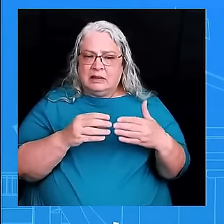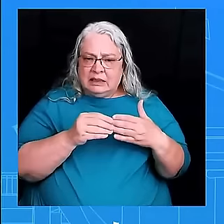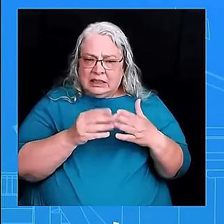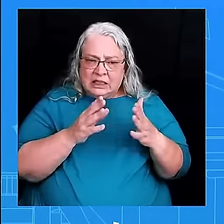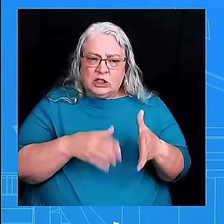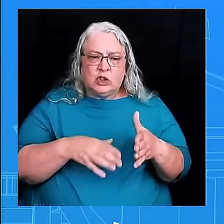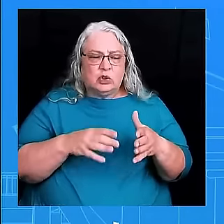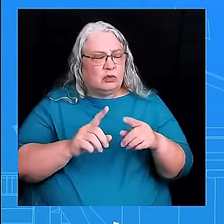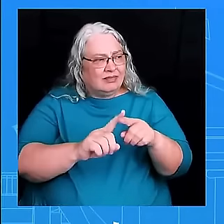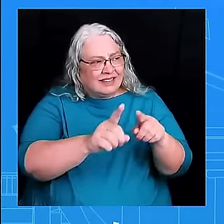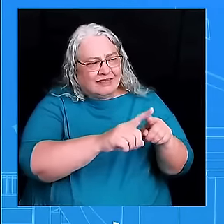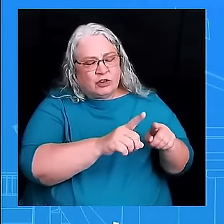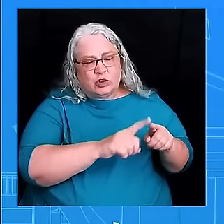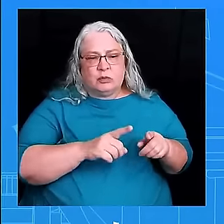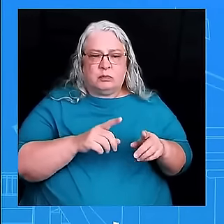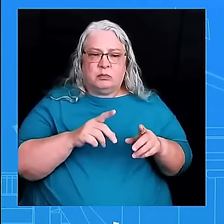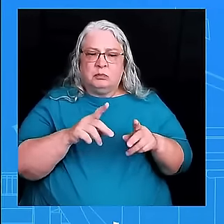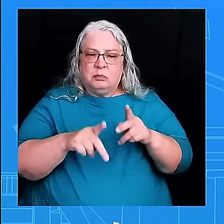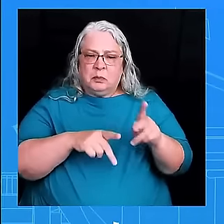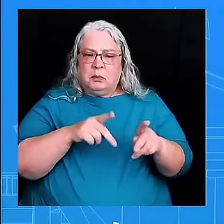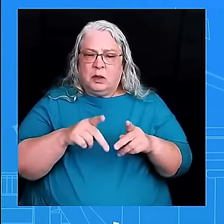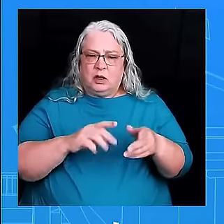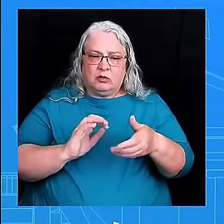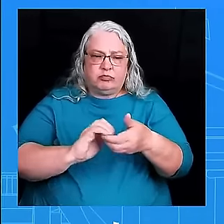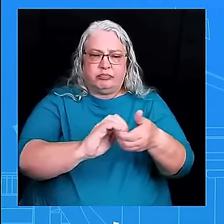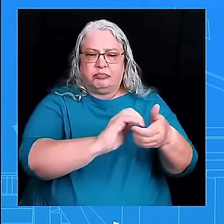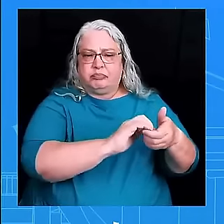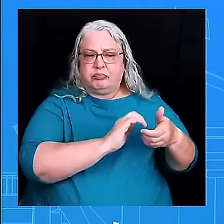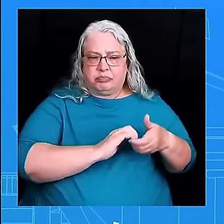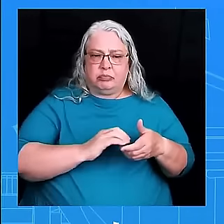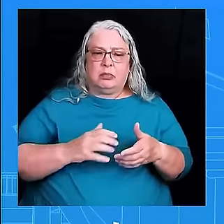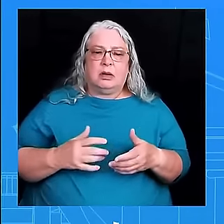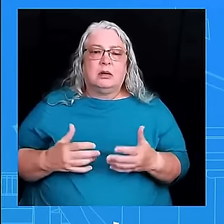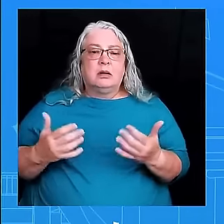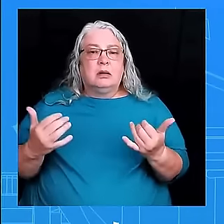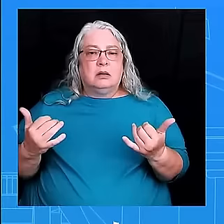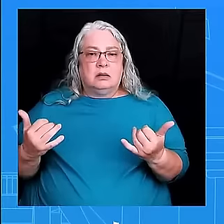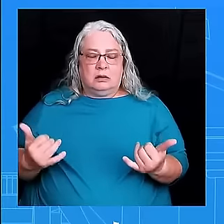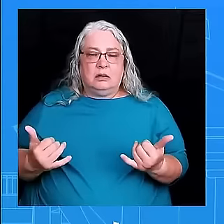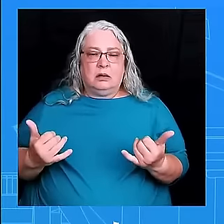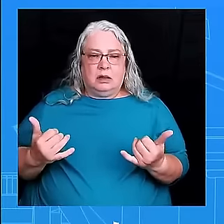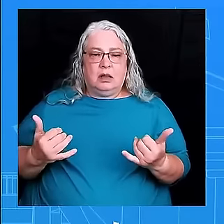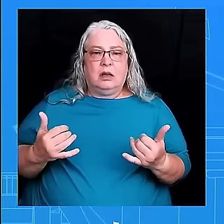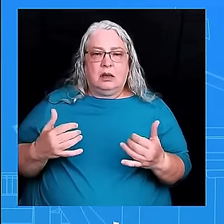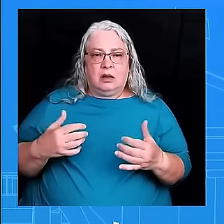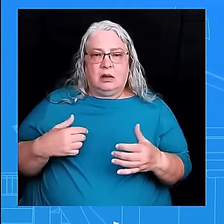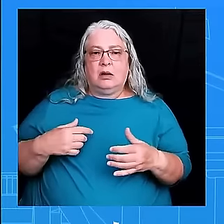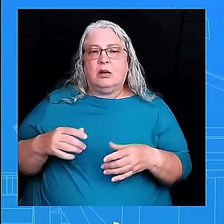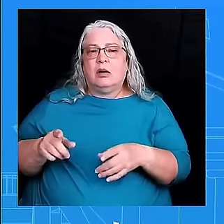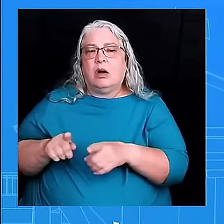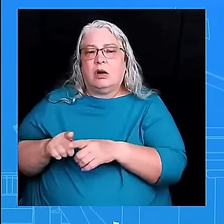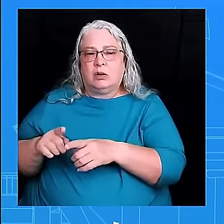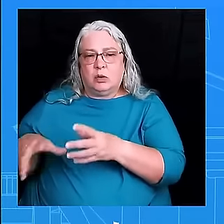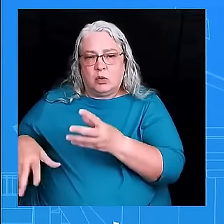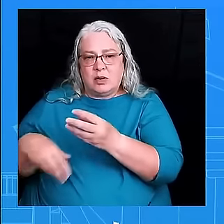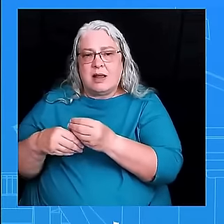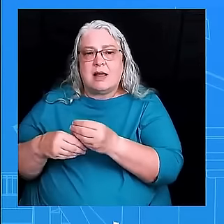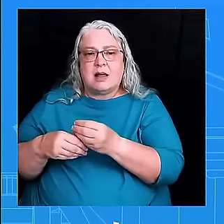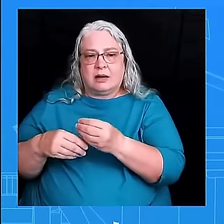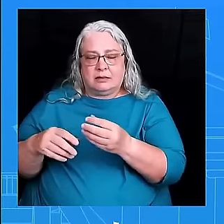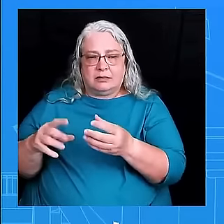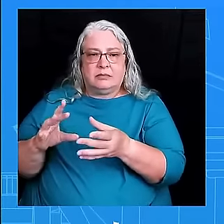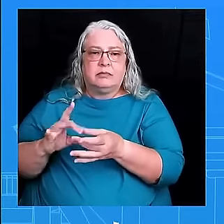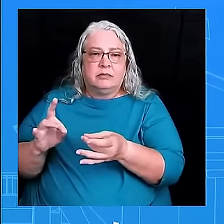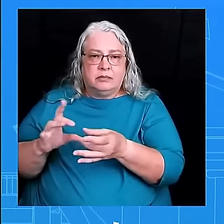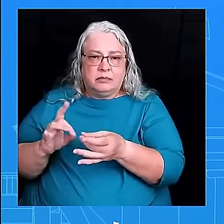out there in this present time, in present day. What I also want to state is that the vice president has been vice